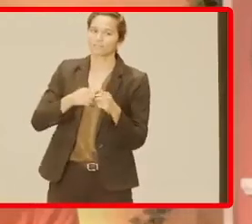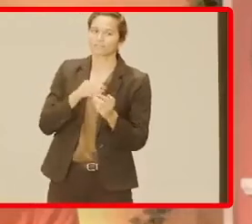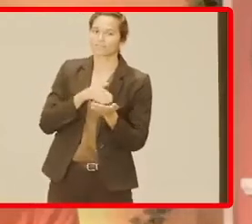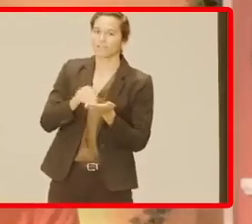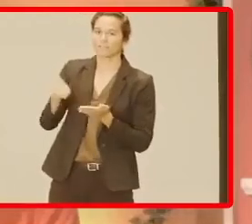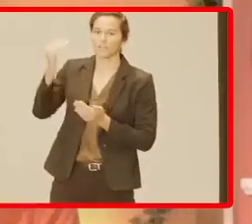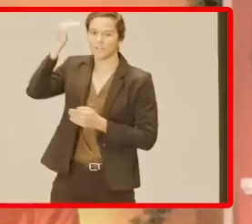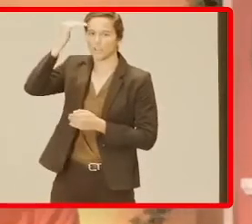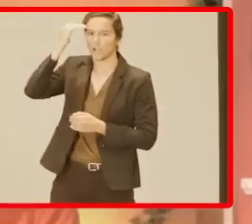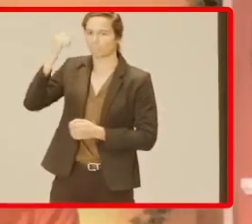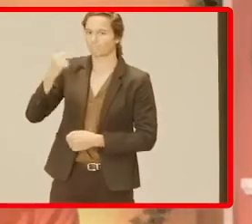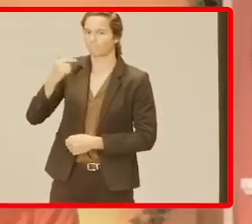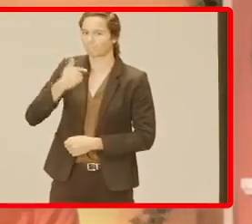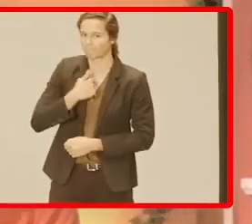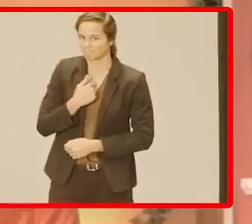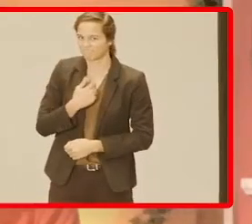that.